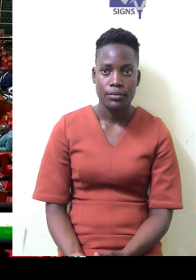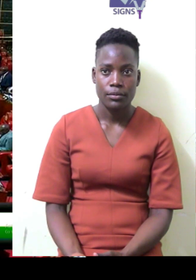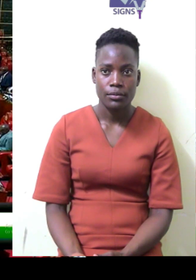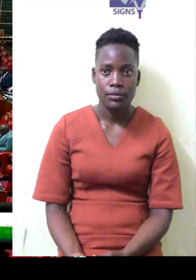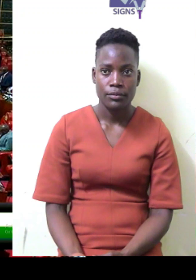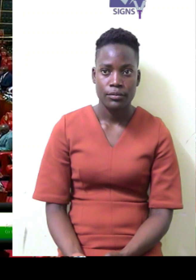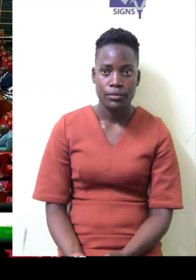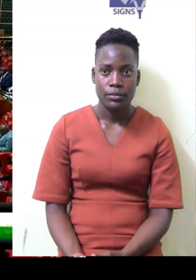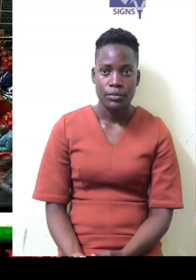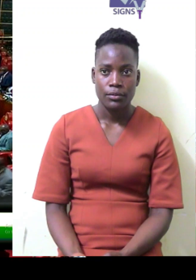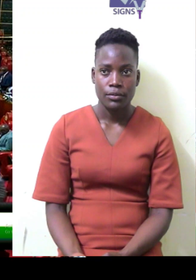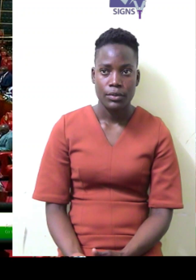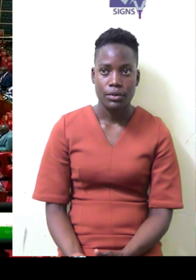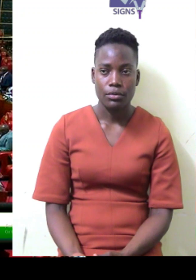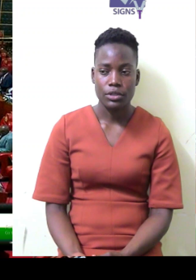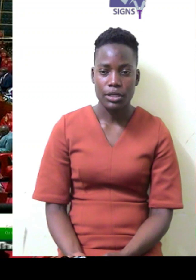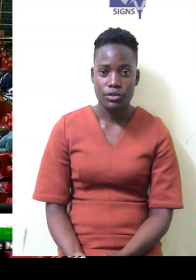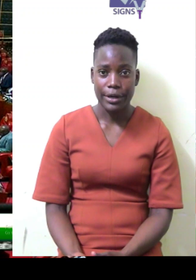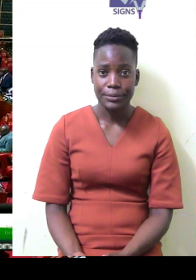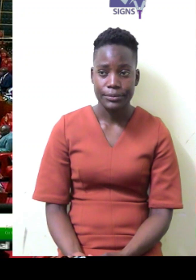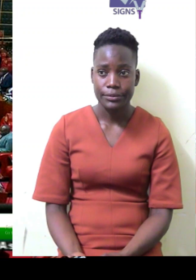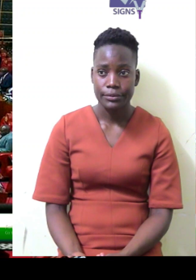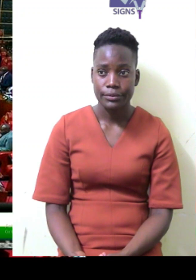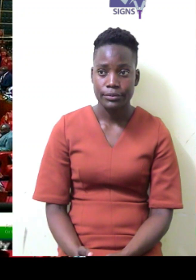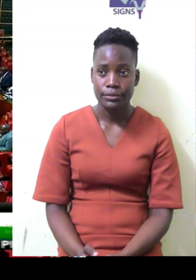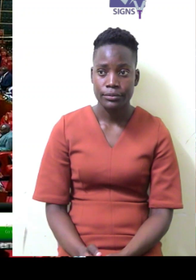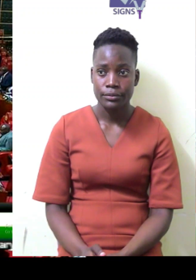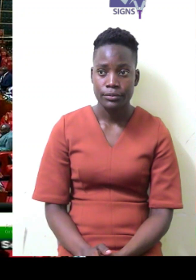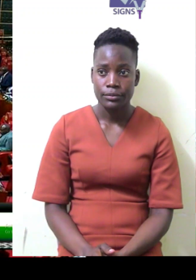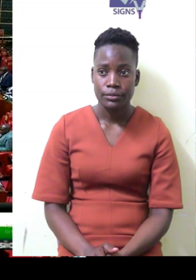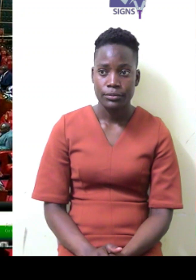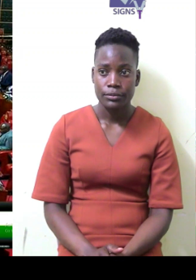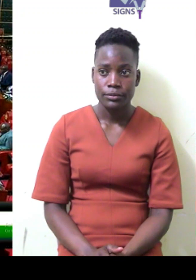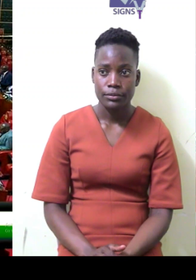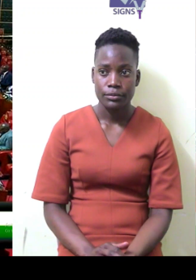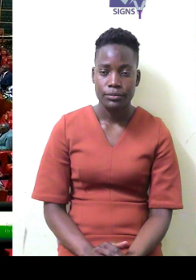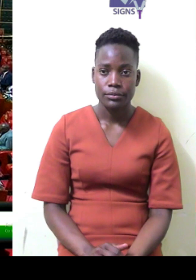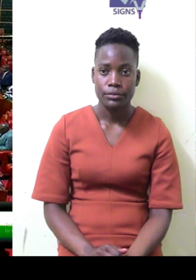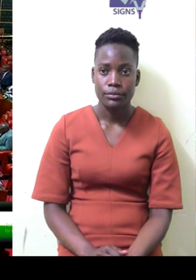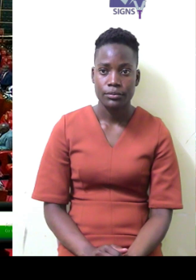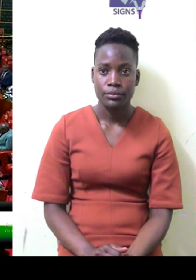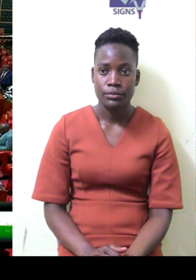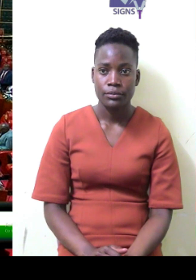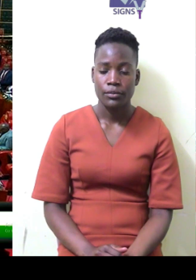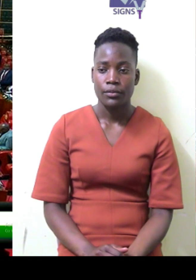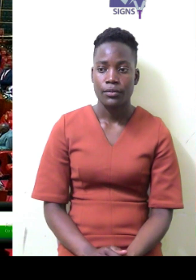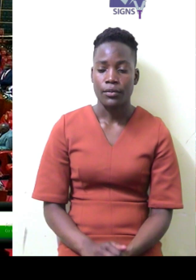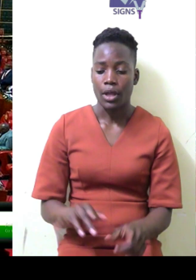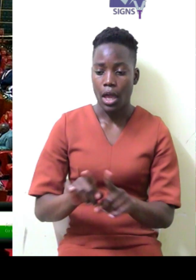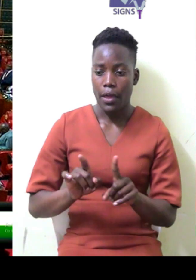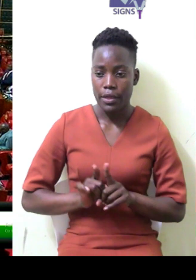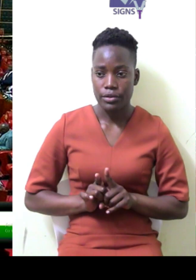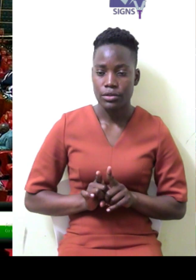important bill, and members, I want to urge that we debate soberly and objectively, devoid of